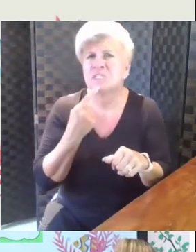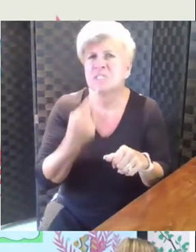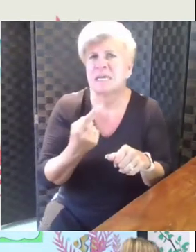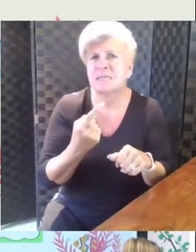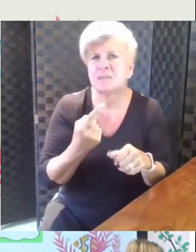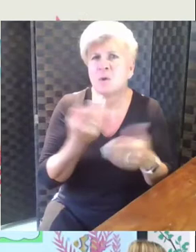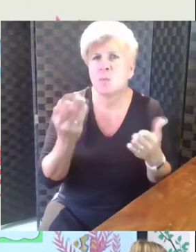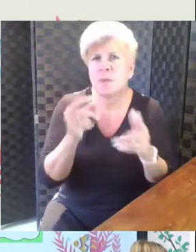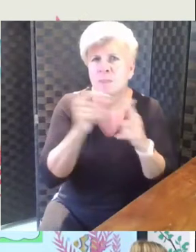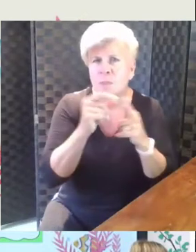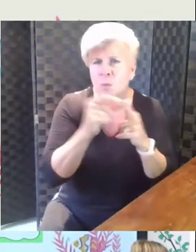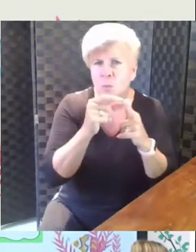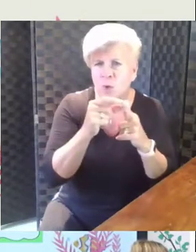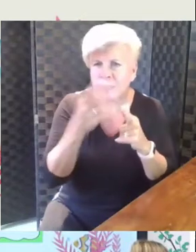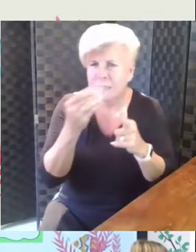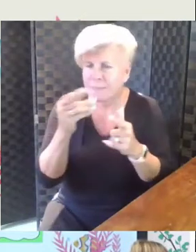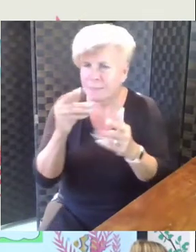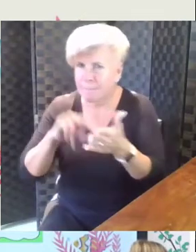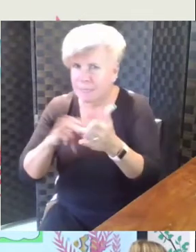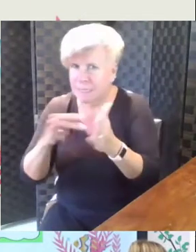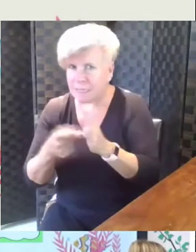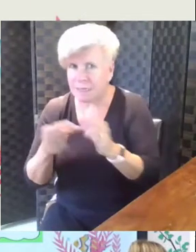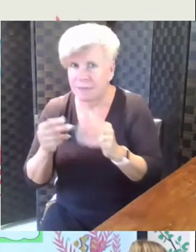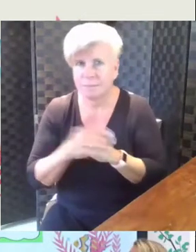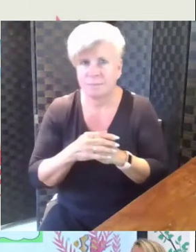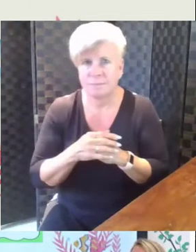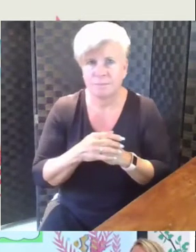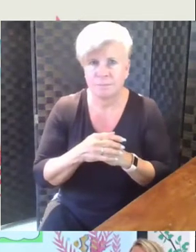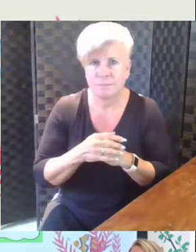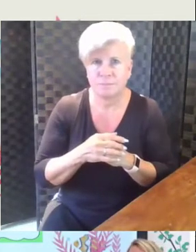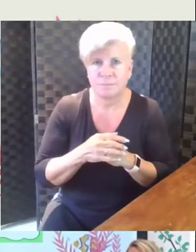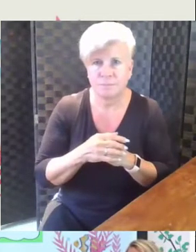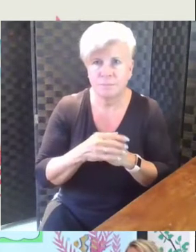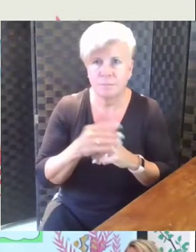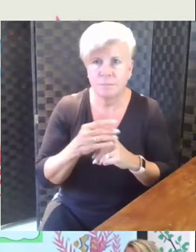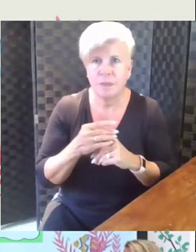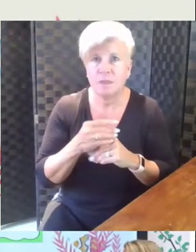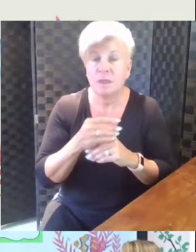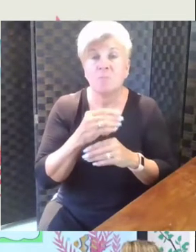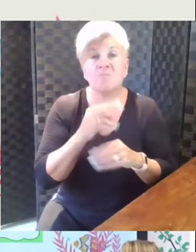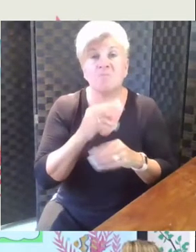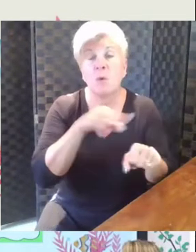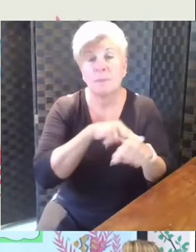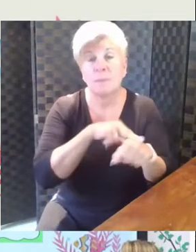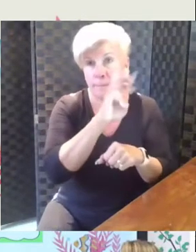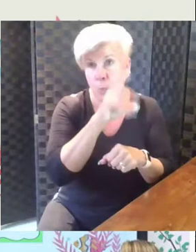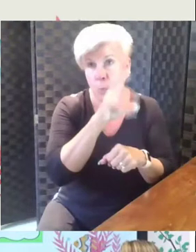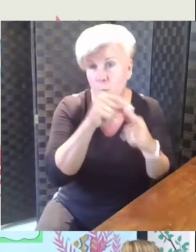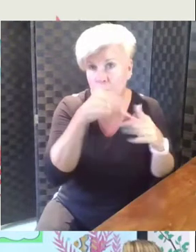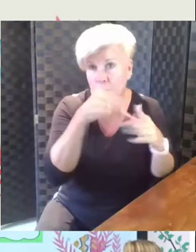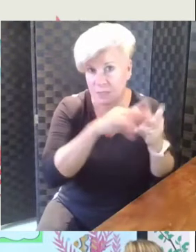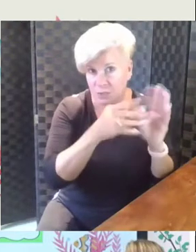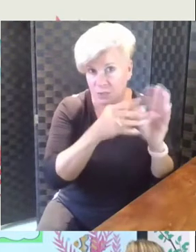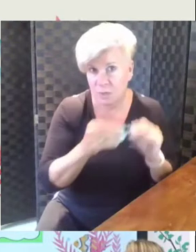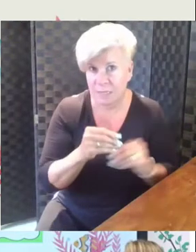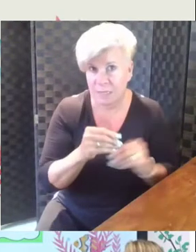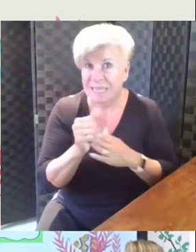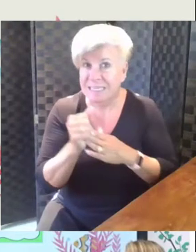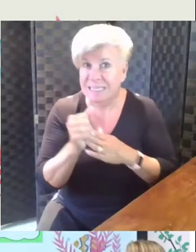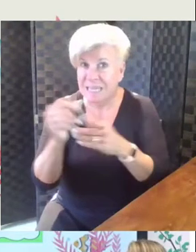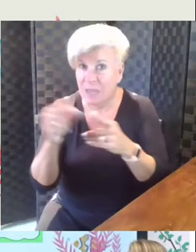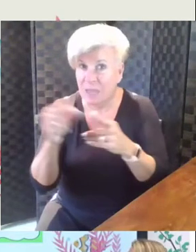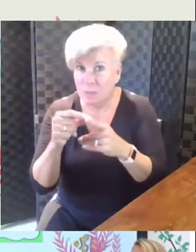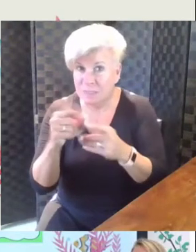what the words mean. Usually it's from the bold words that were in the text. Guide words are